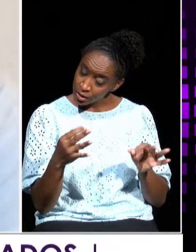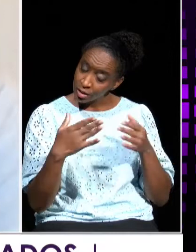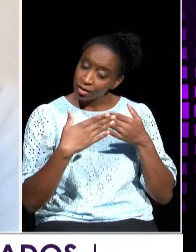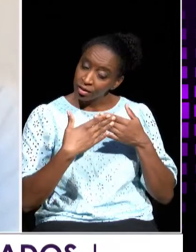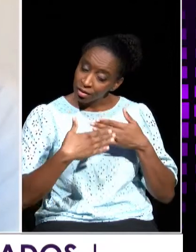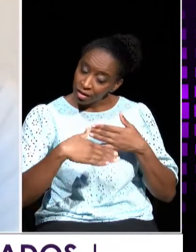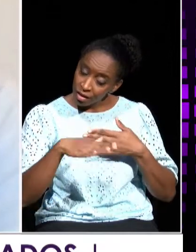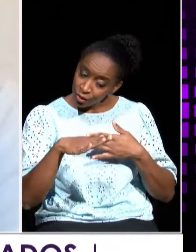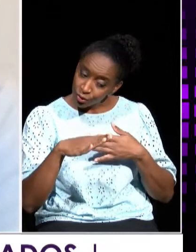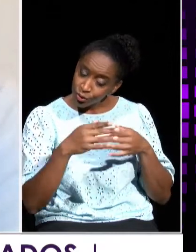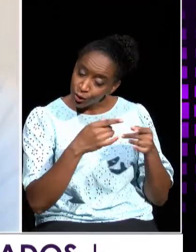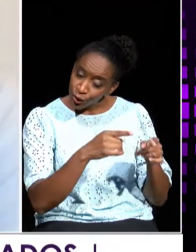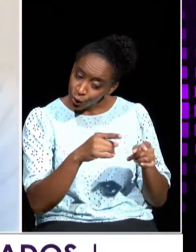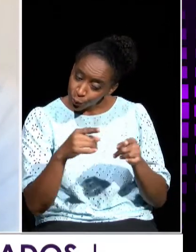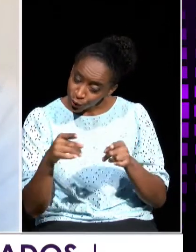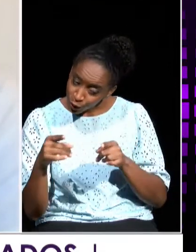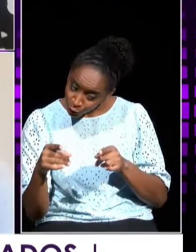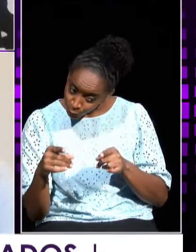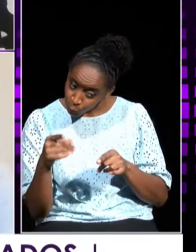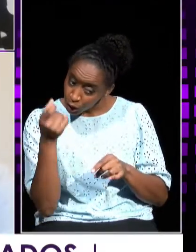I'm not getting your audio again.